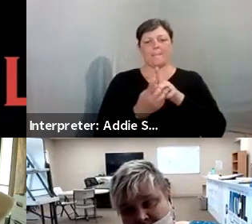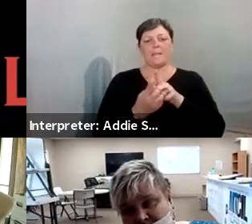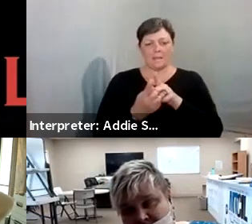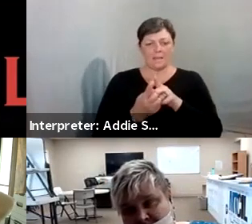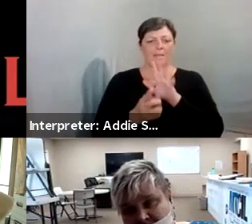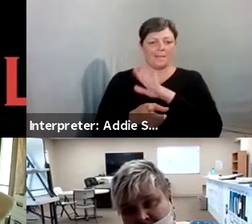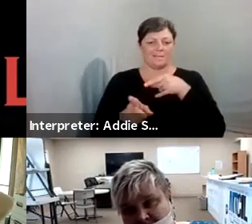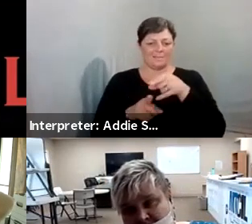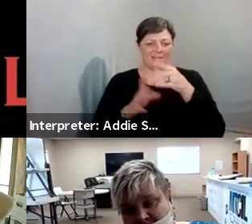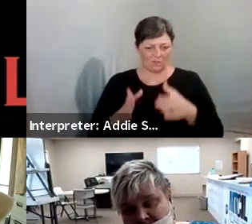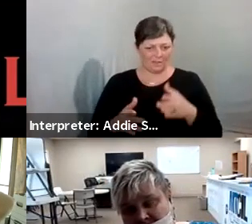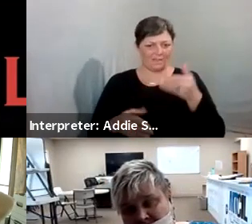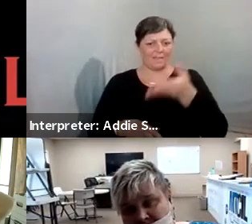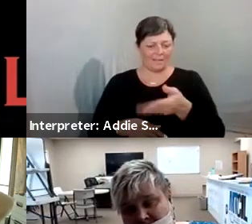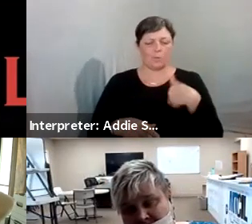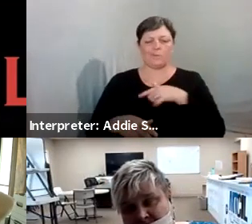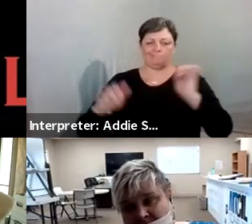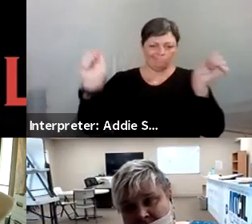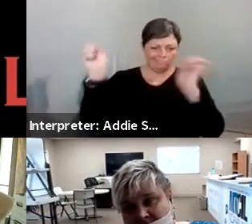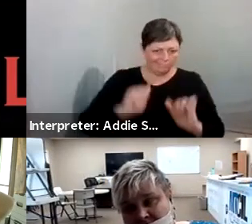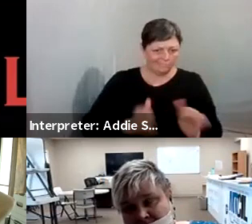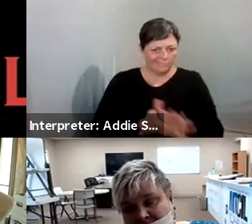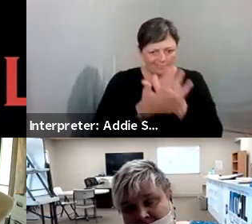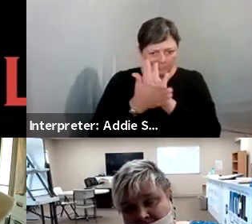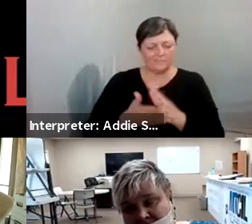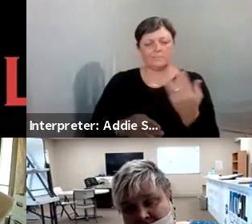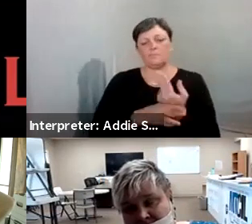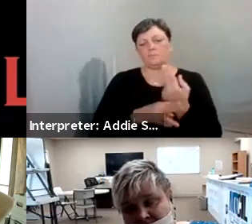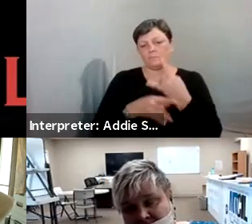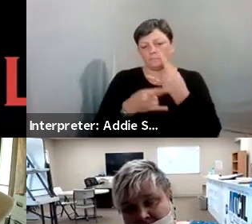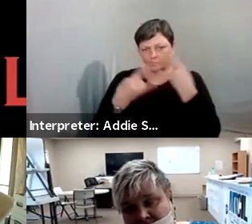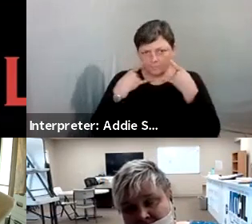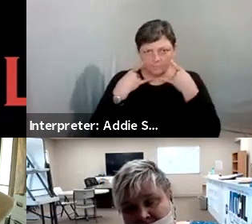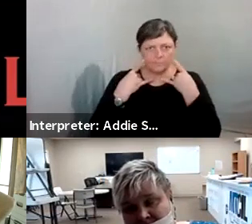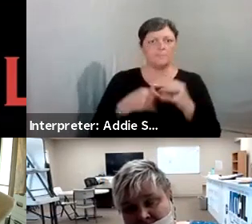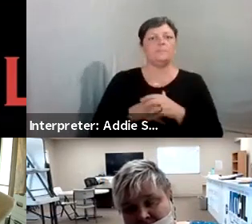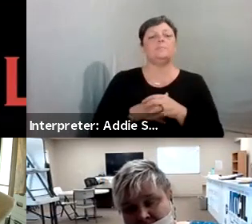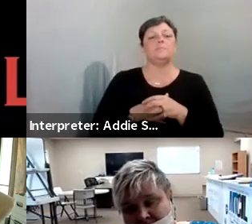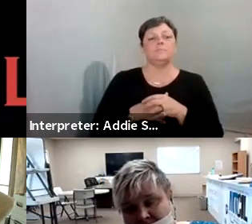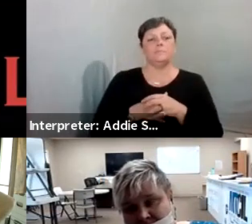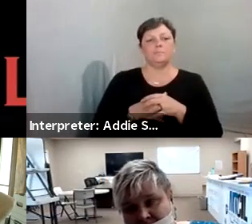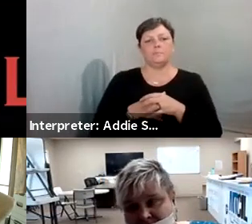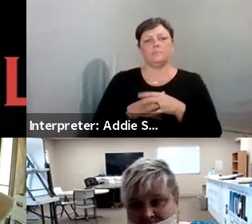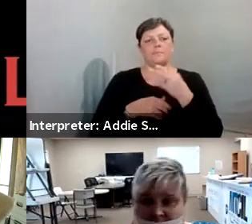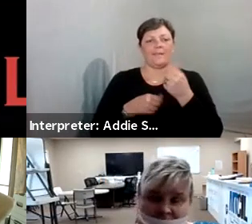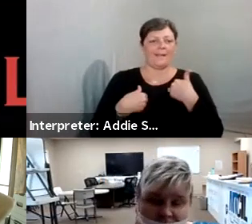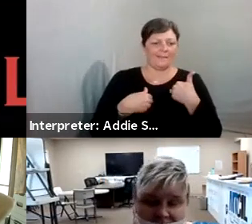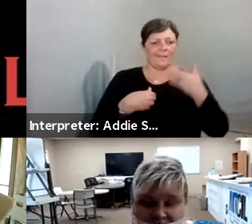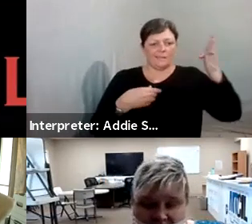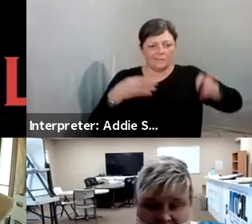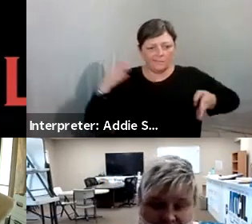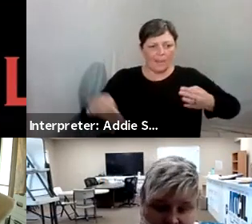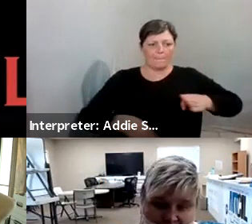IL specialists there, and we sanitize and we wear masks and have the barriers and all of that